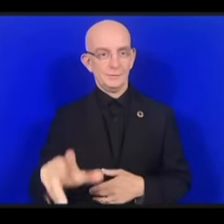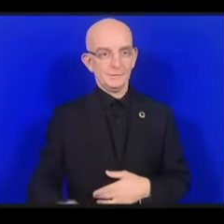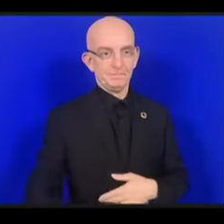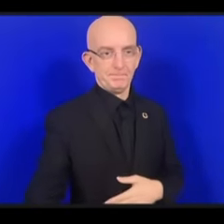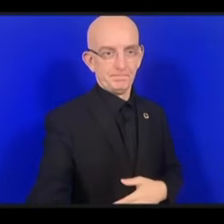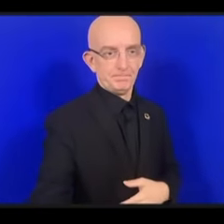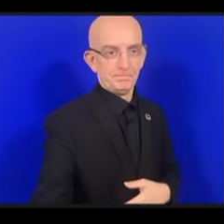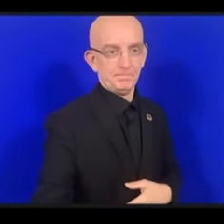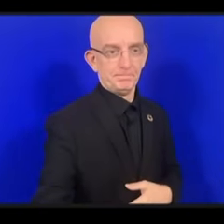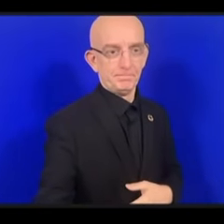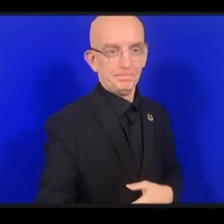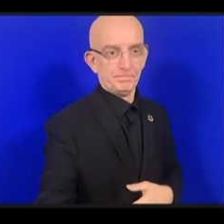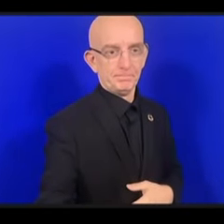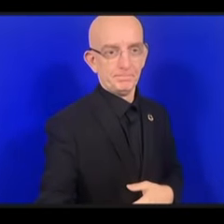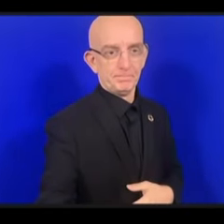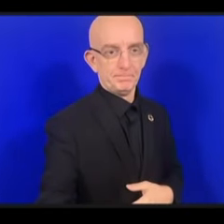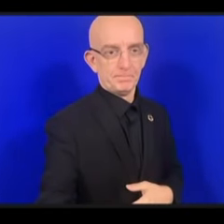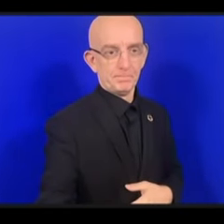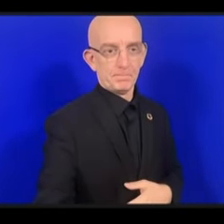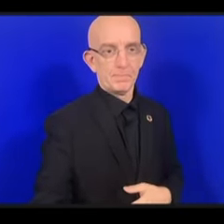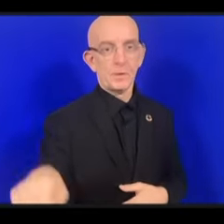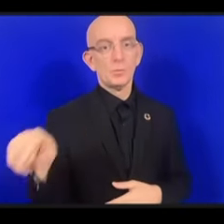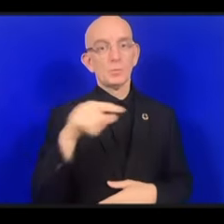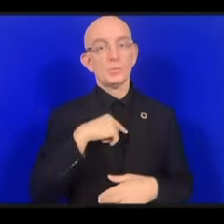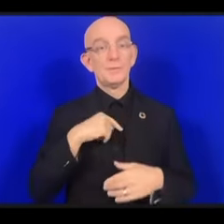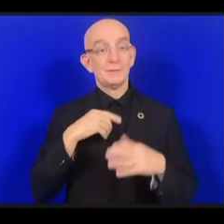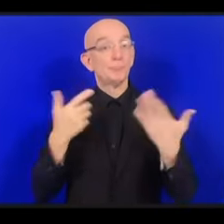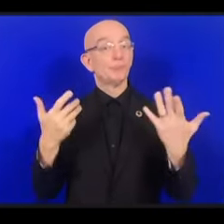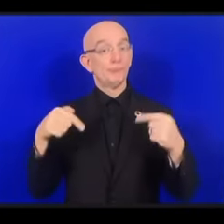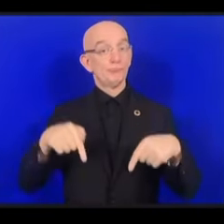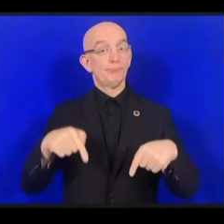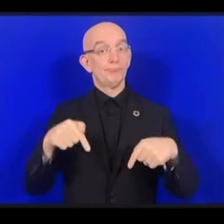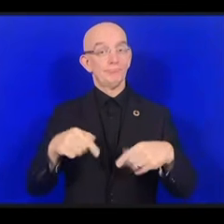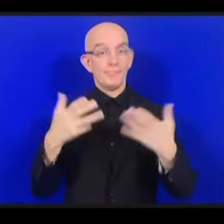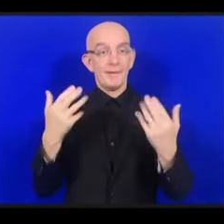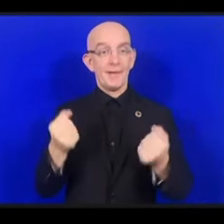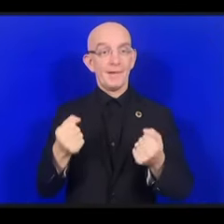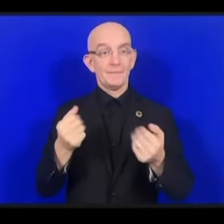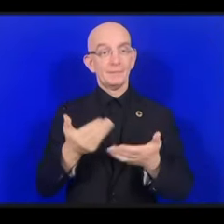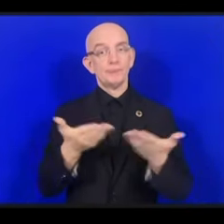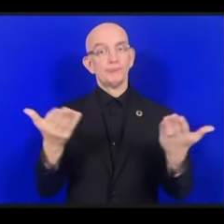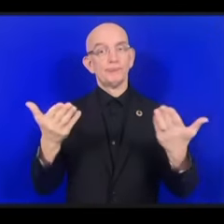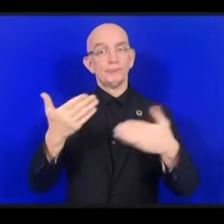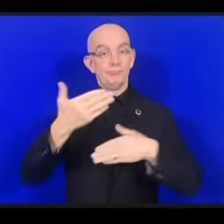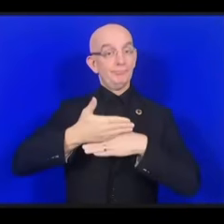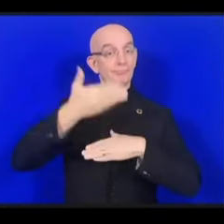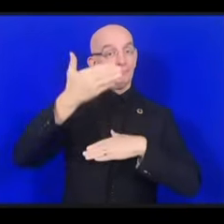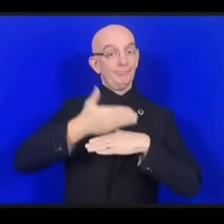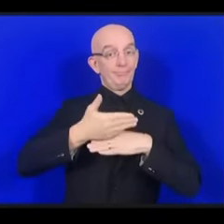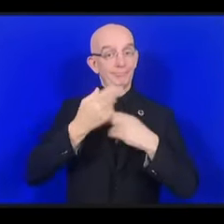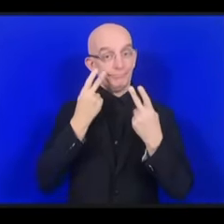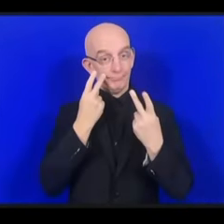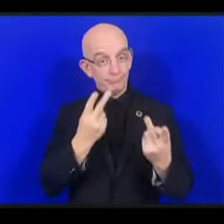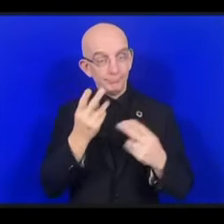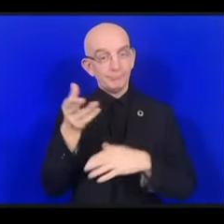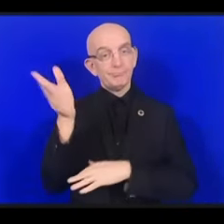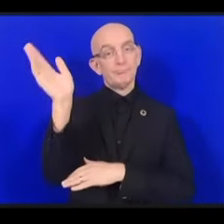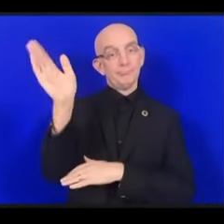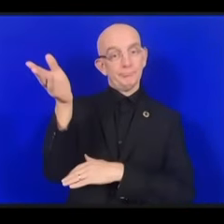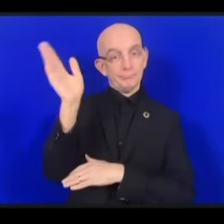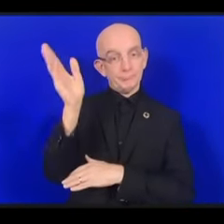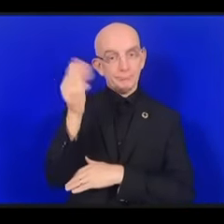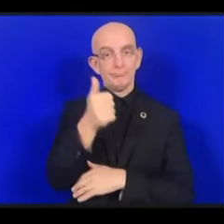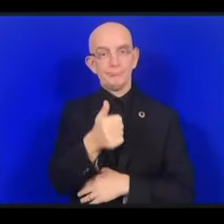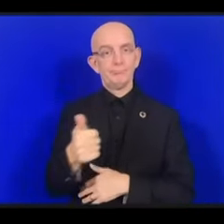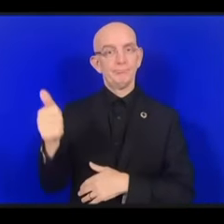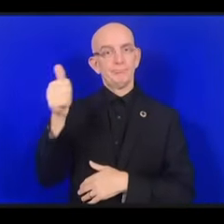of Kiyomizu Temple, one of the most famous temples in Japan. Mori Seihan was